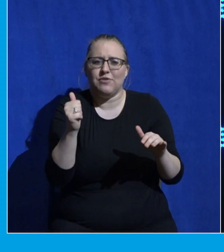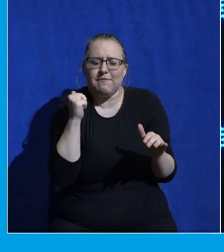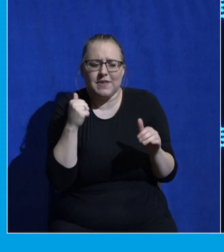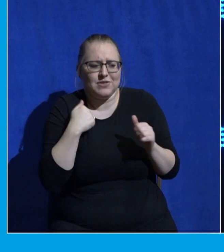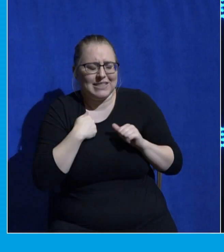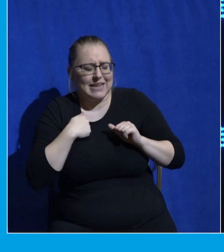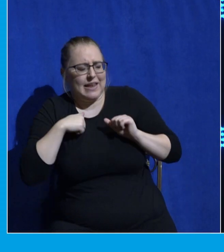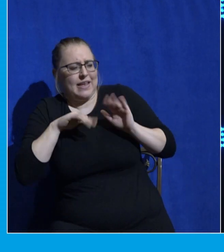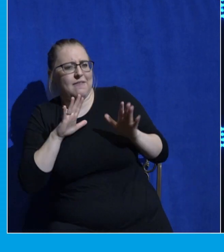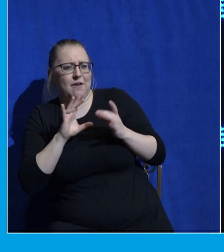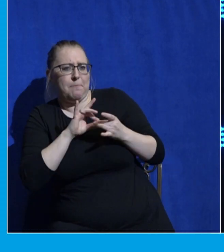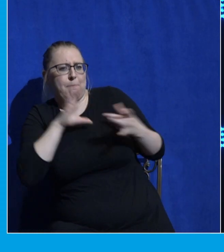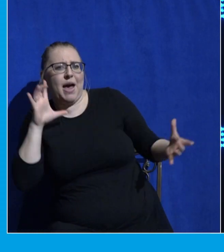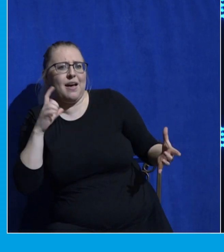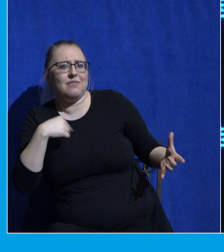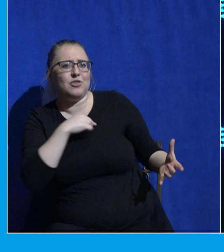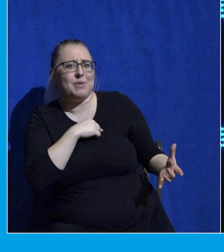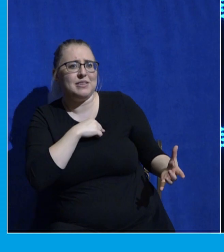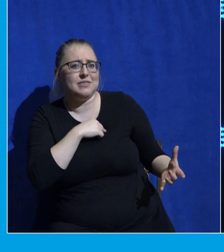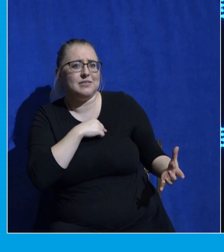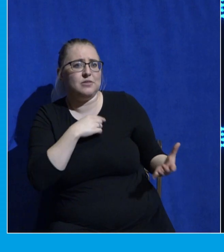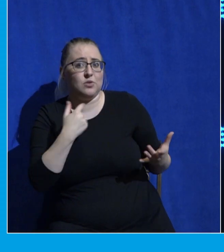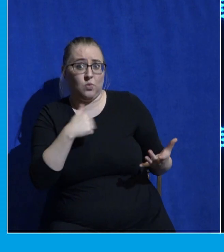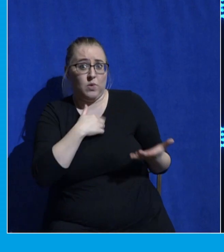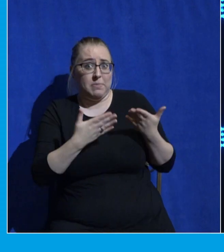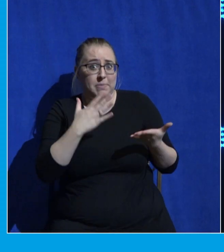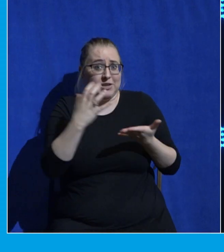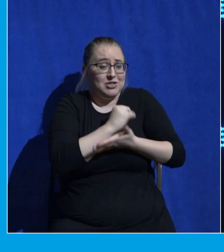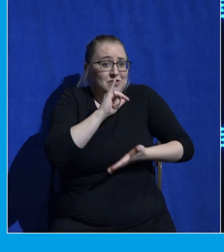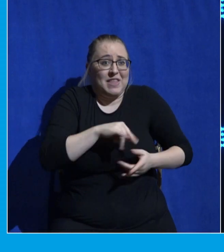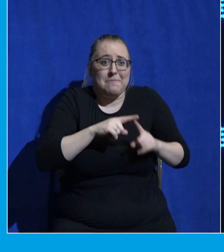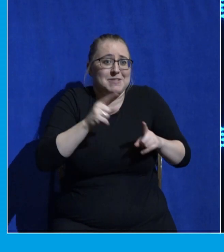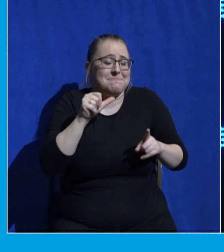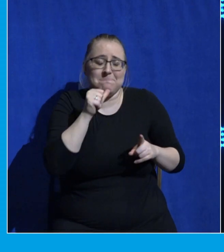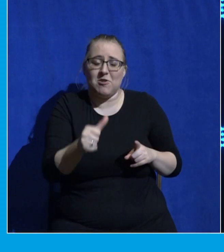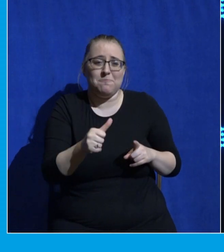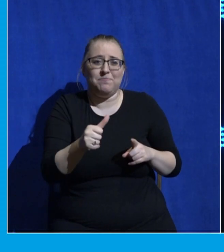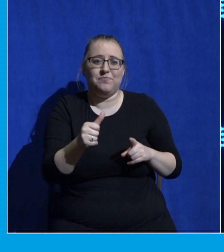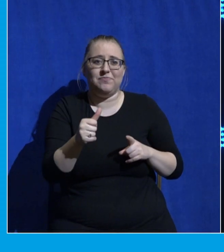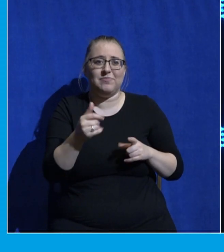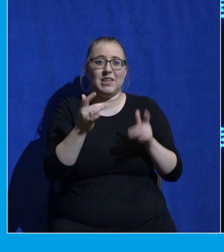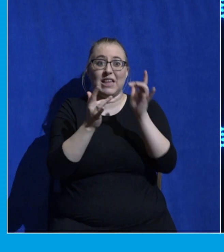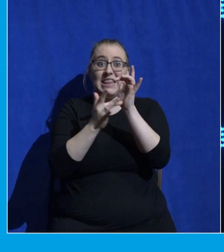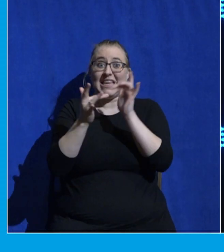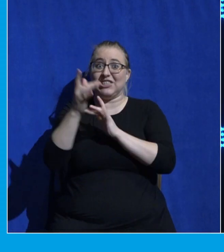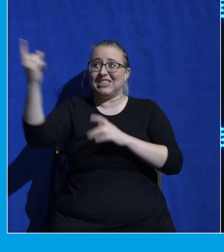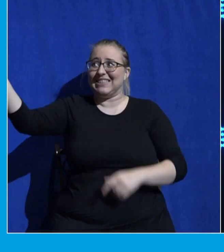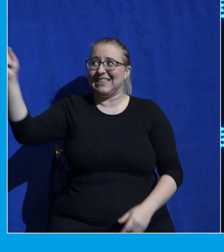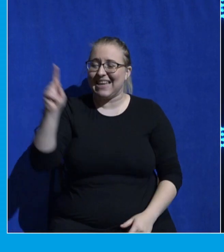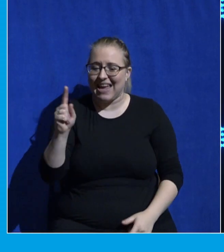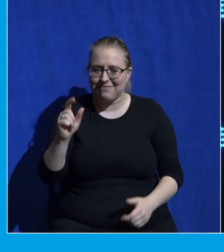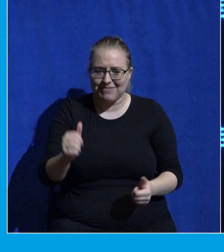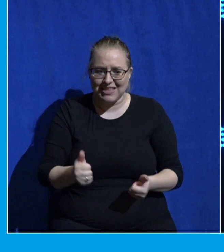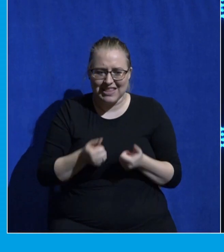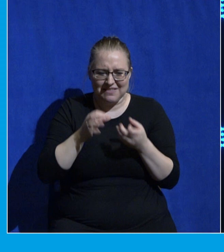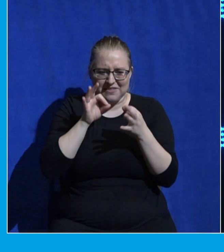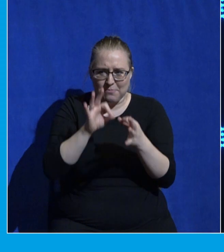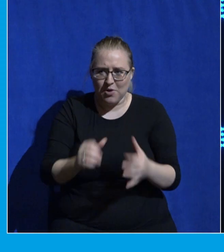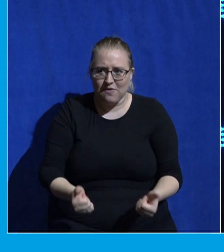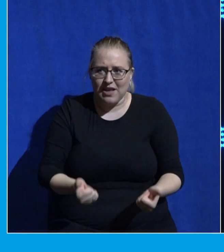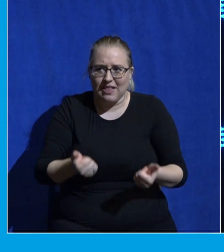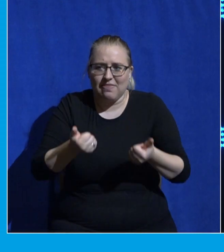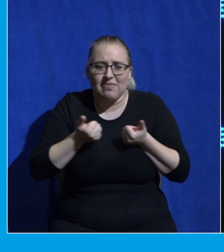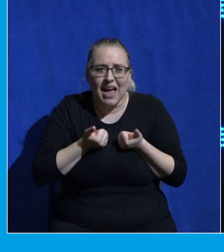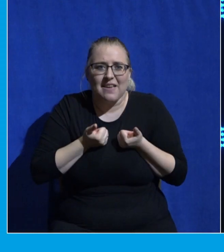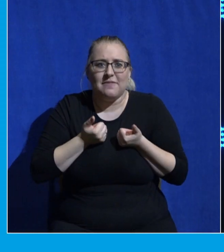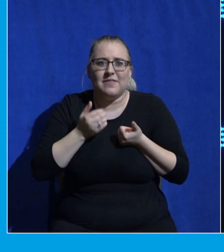that. I love this. Jesus came. He lived the perfect life that we didn't live. He died a death on the cross in